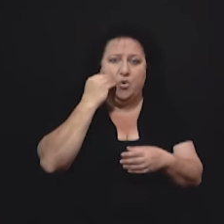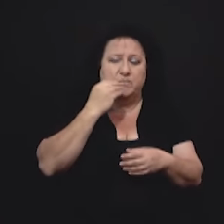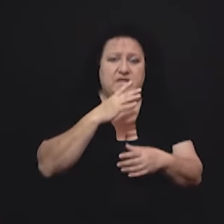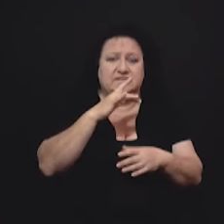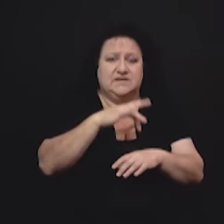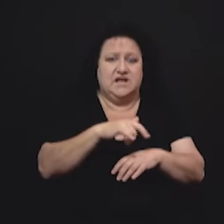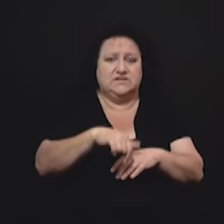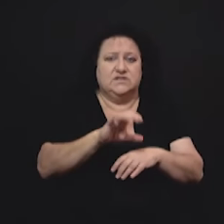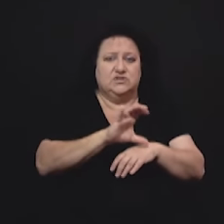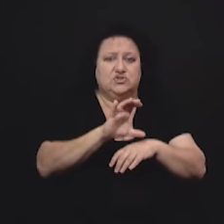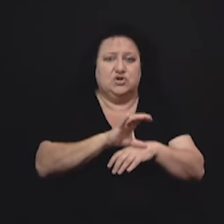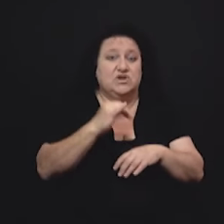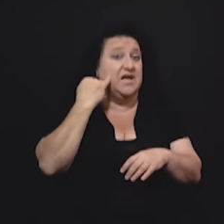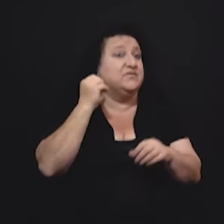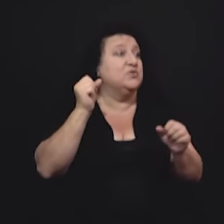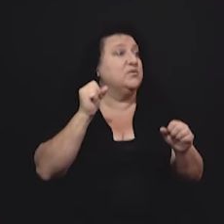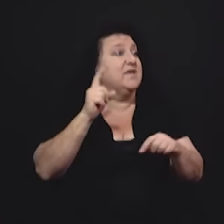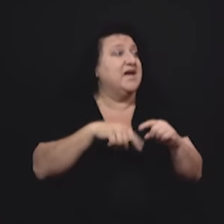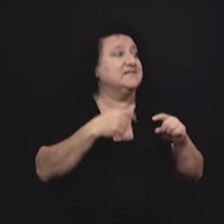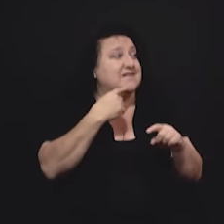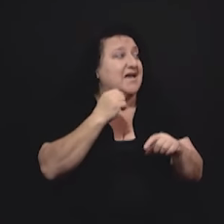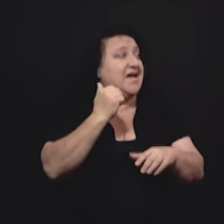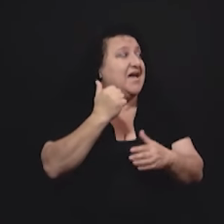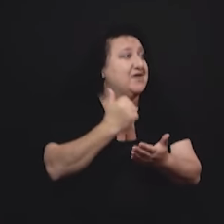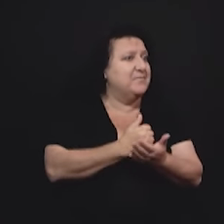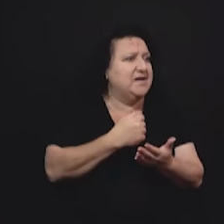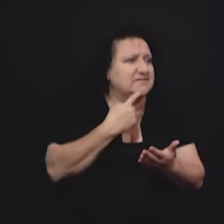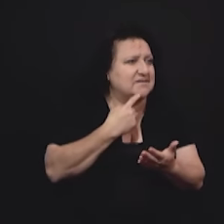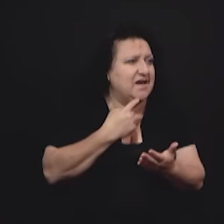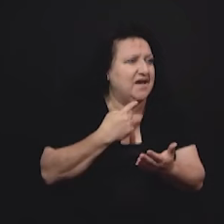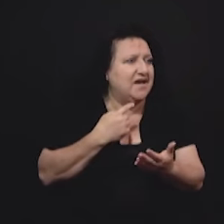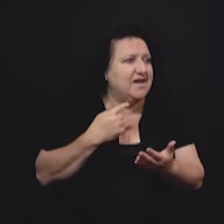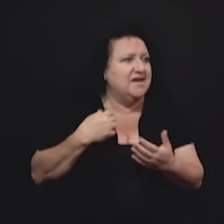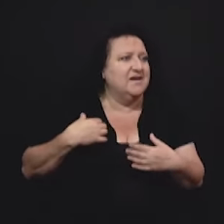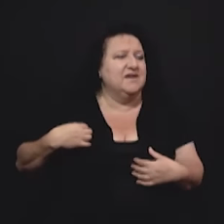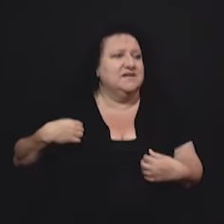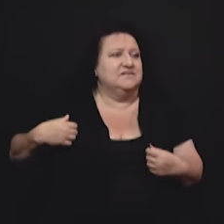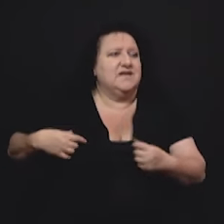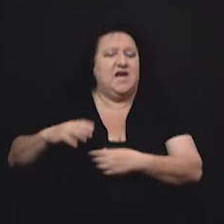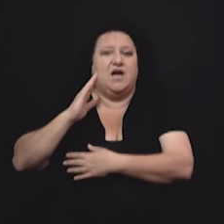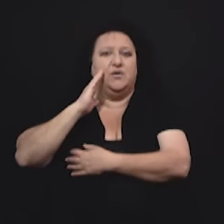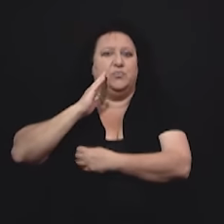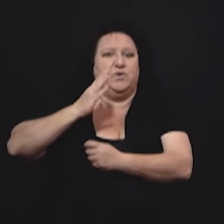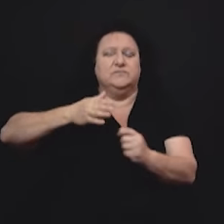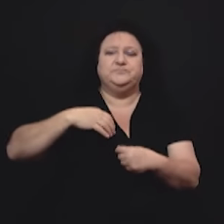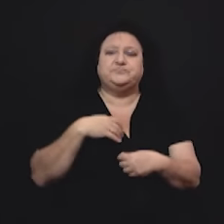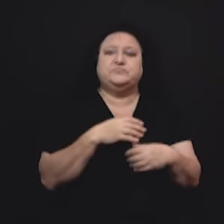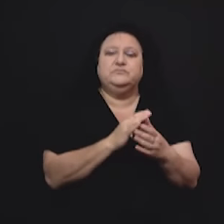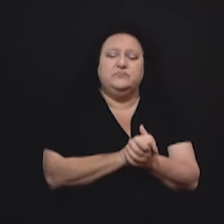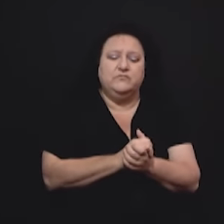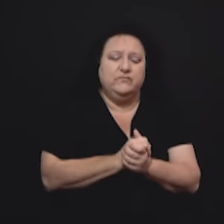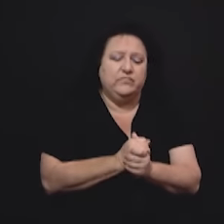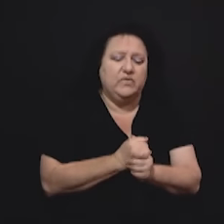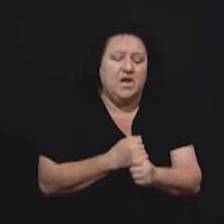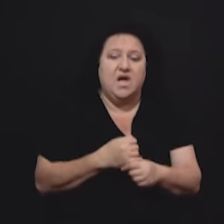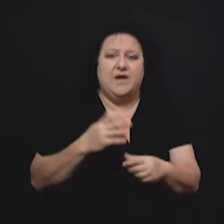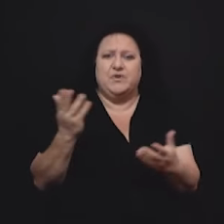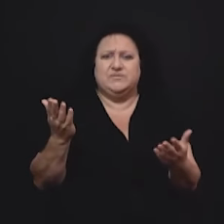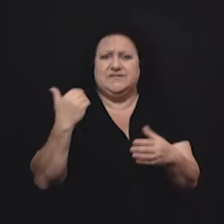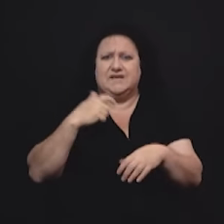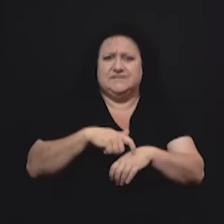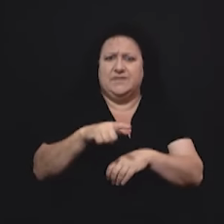amen, say ouch. When was the last time that you were welcomed into someone's home in this faith body?